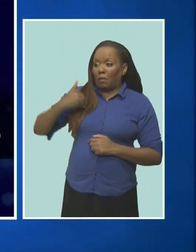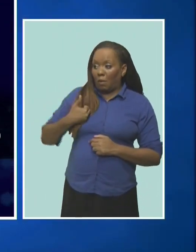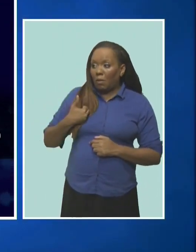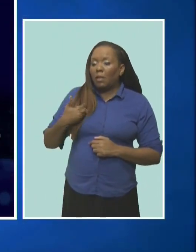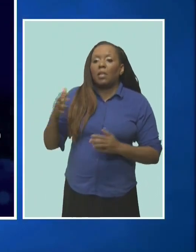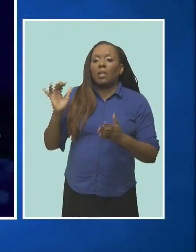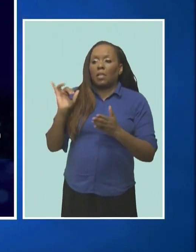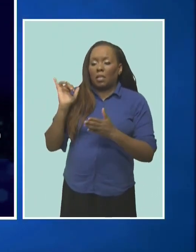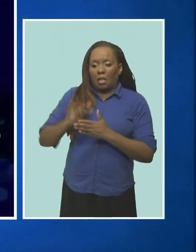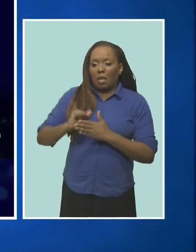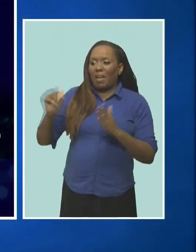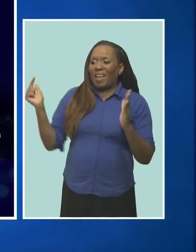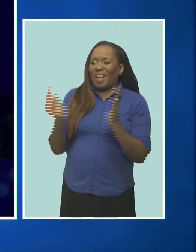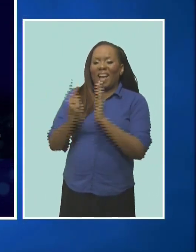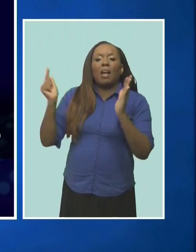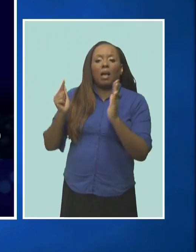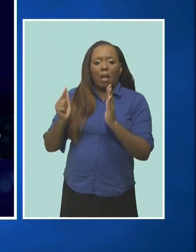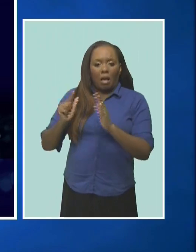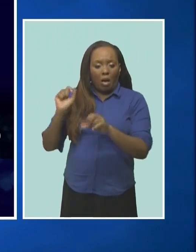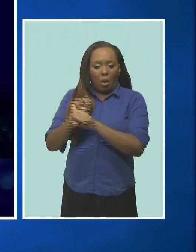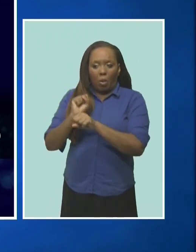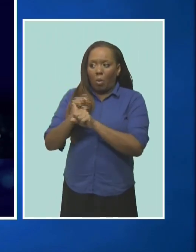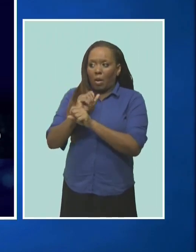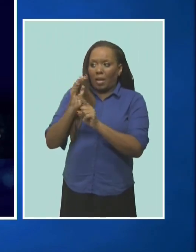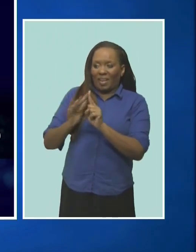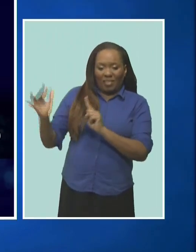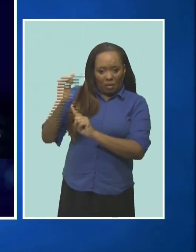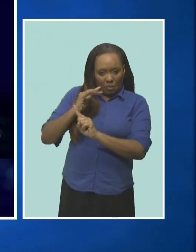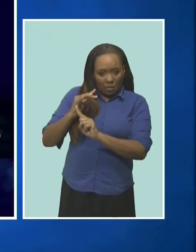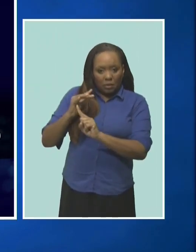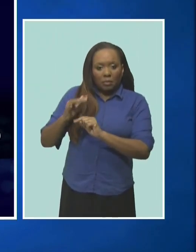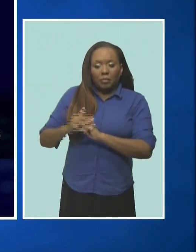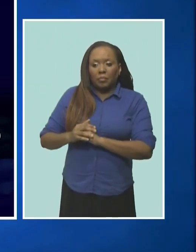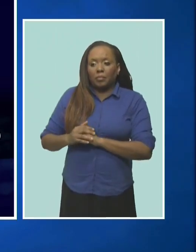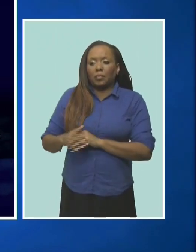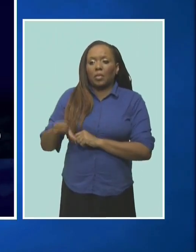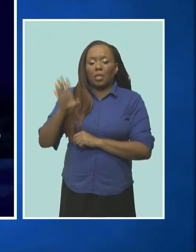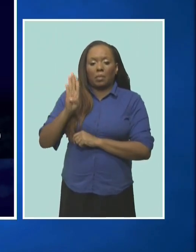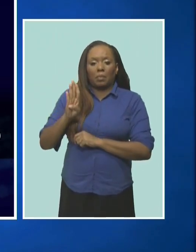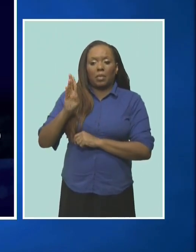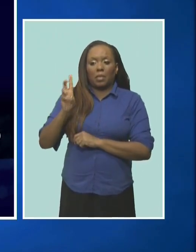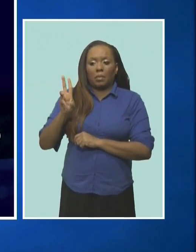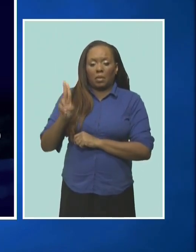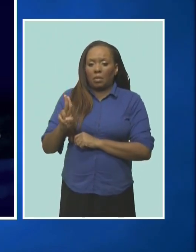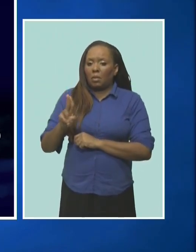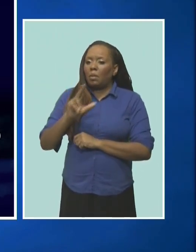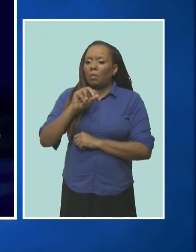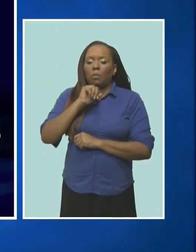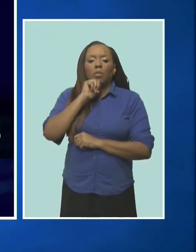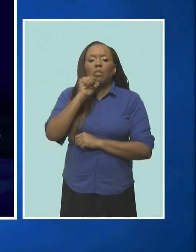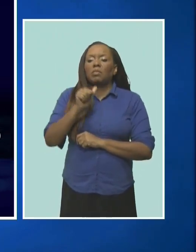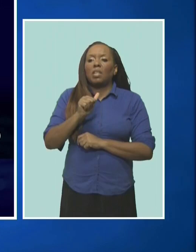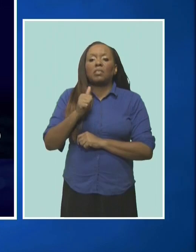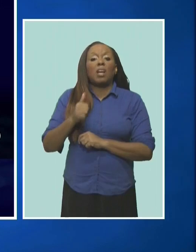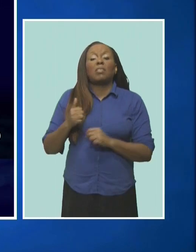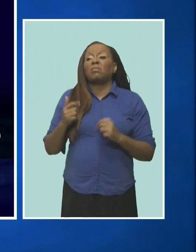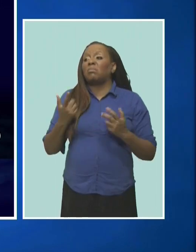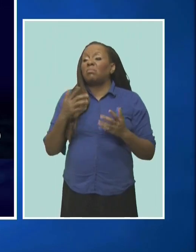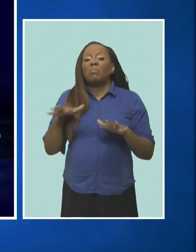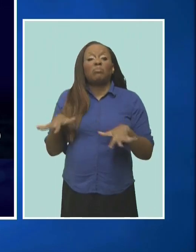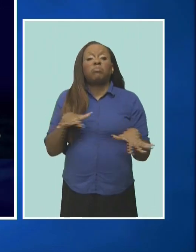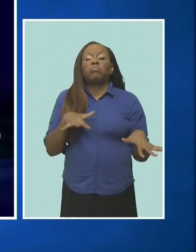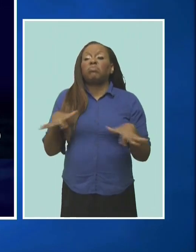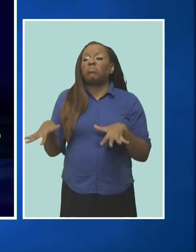these illegal and indecent working conditions. The BWU will not stand idly by while